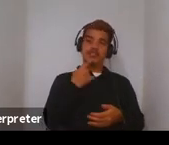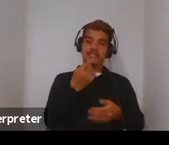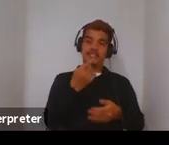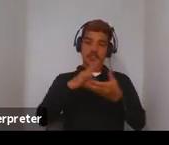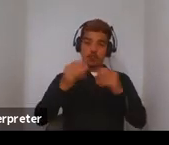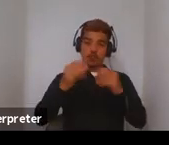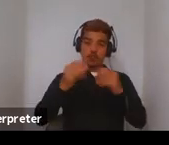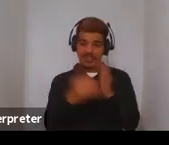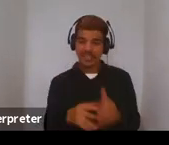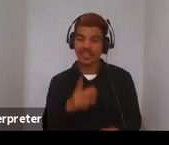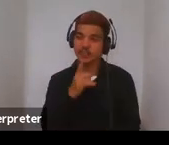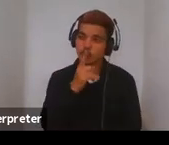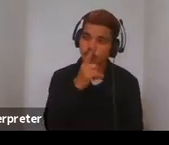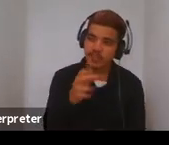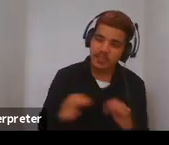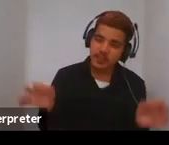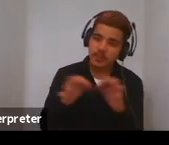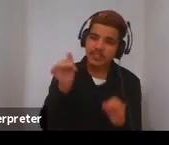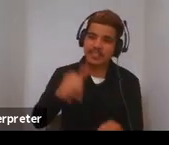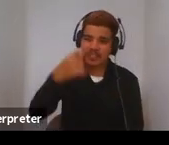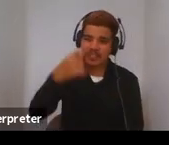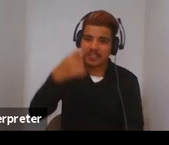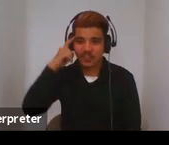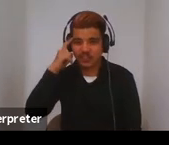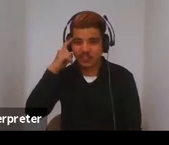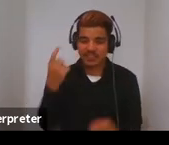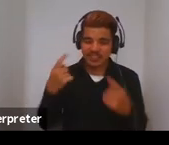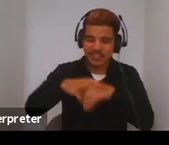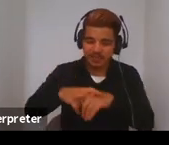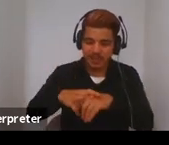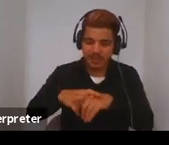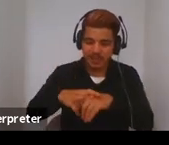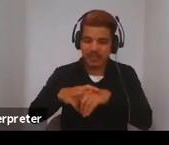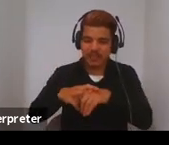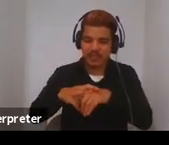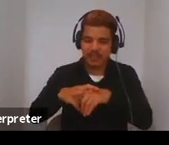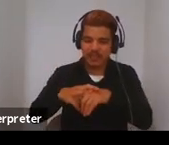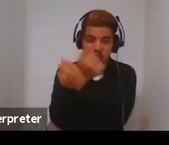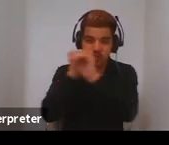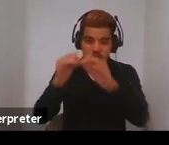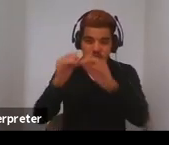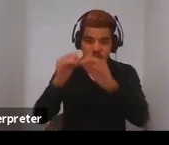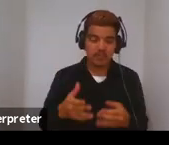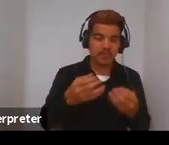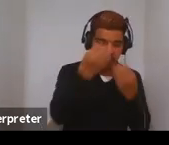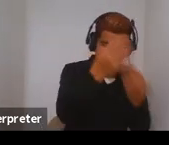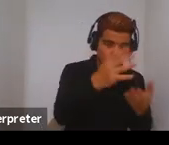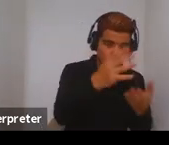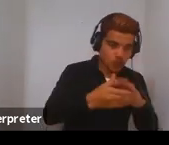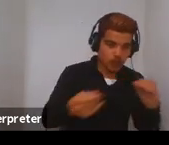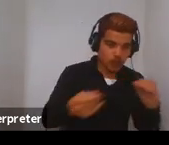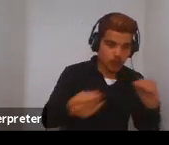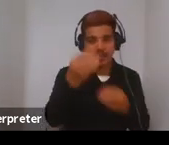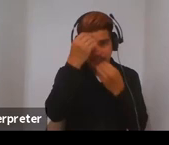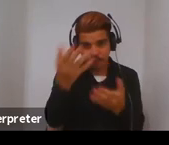also important to realize that trauma impacts survivors. So the telling of their story, the retelling of events, is